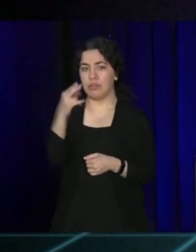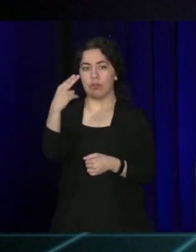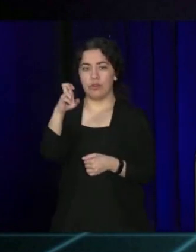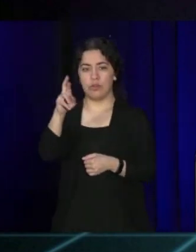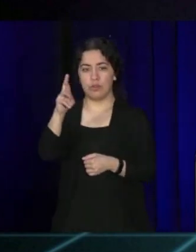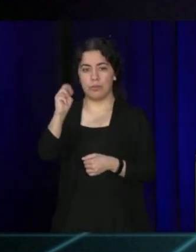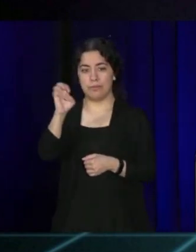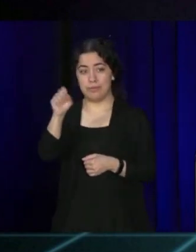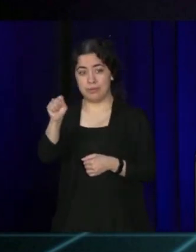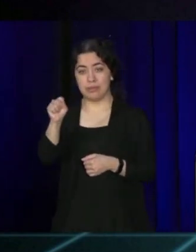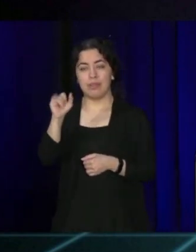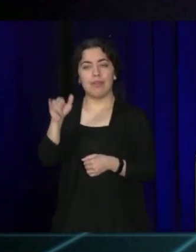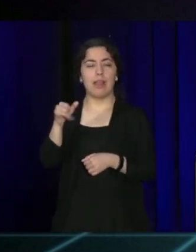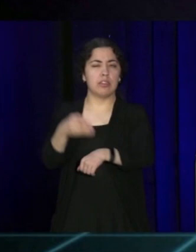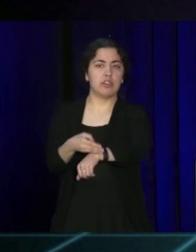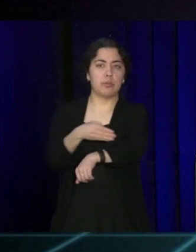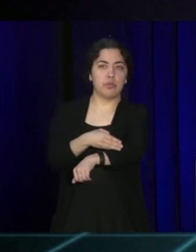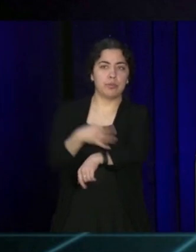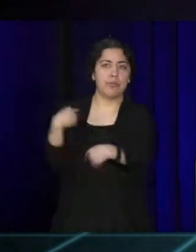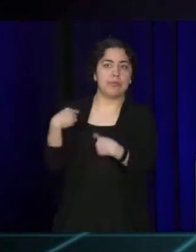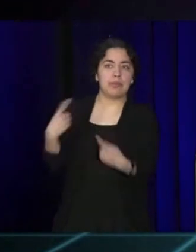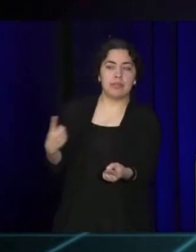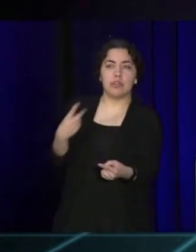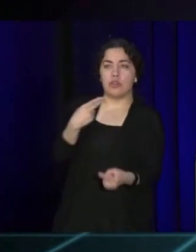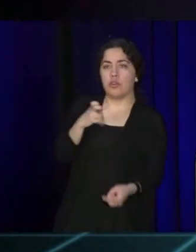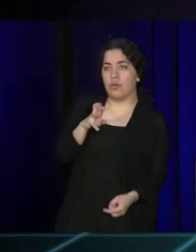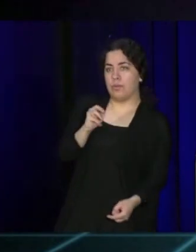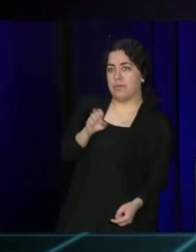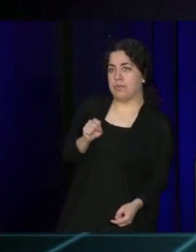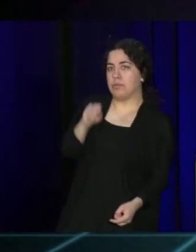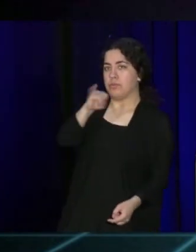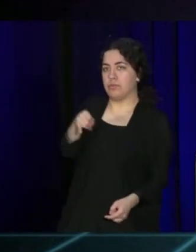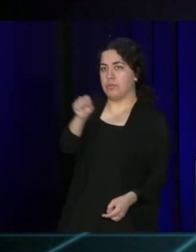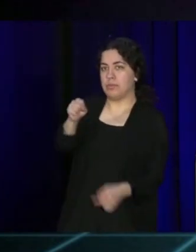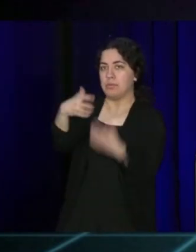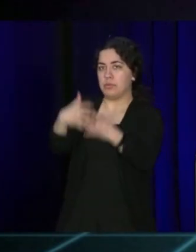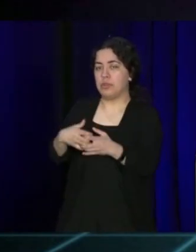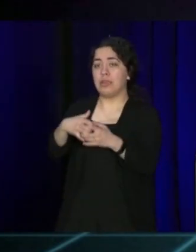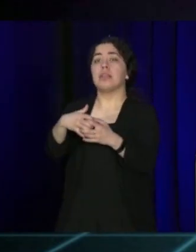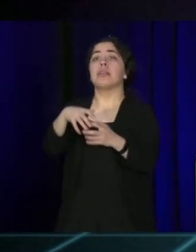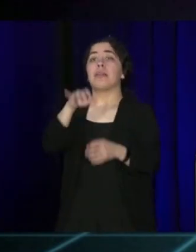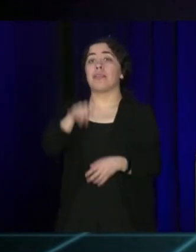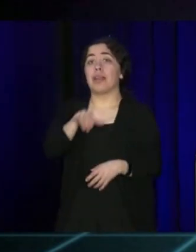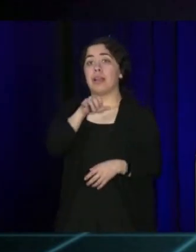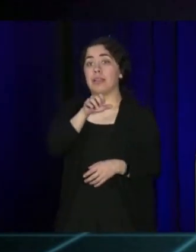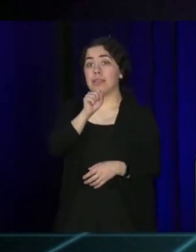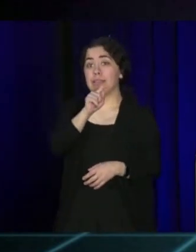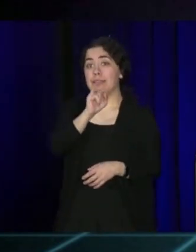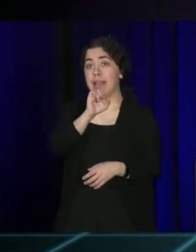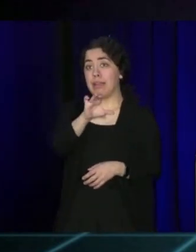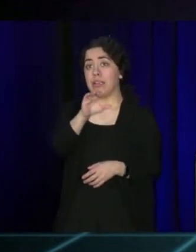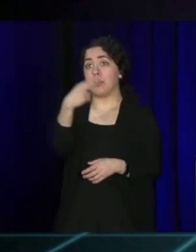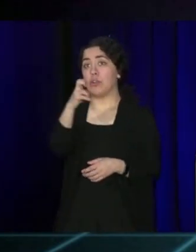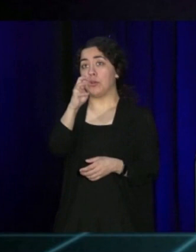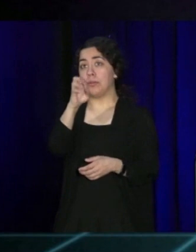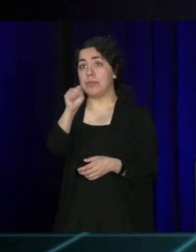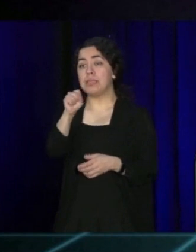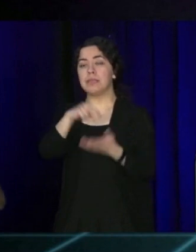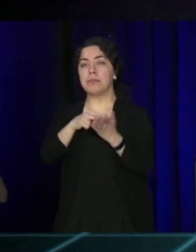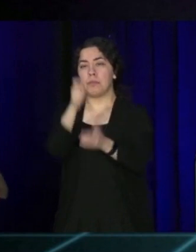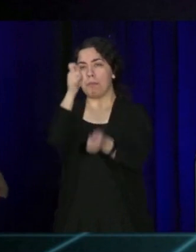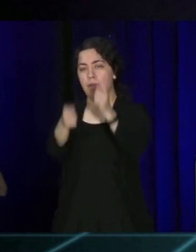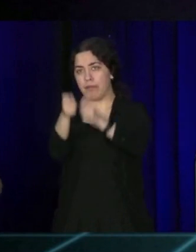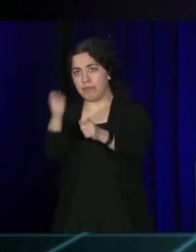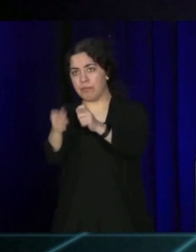improvement to the Hermes.js machine. And static Hermes aims to modify the JavaScript semantics to allow efficient